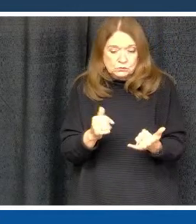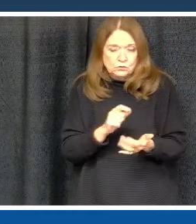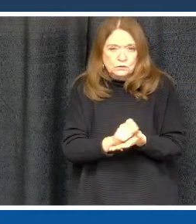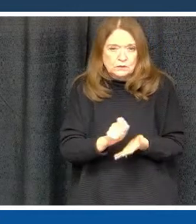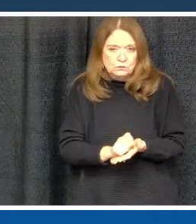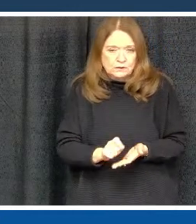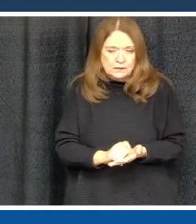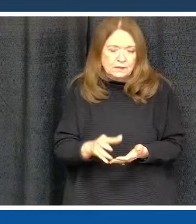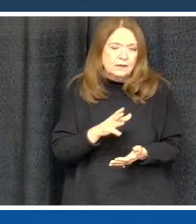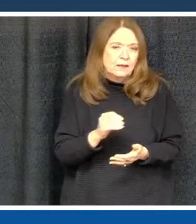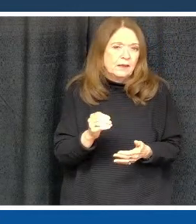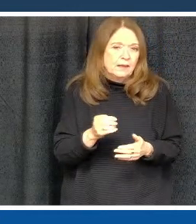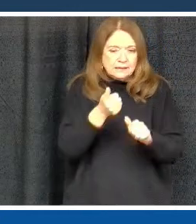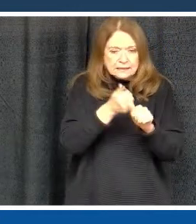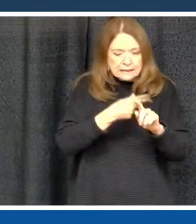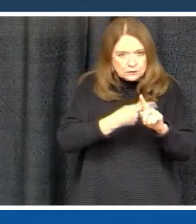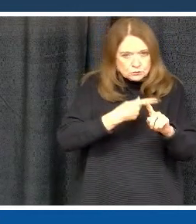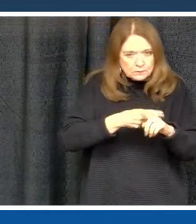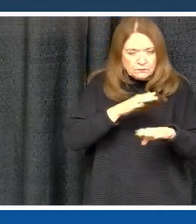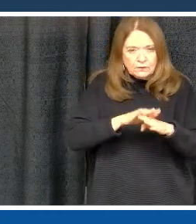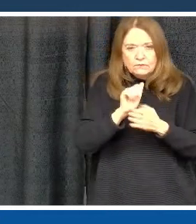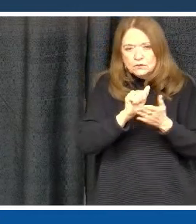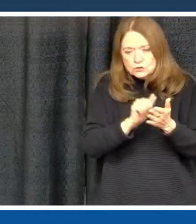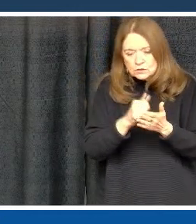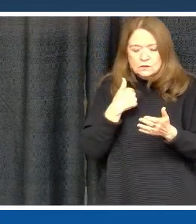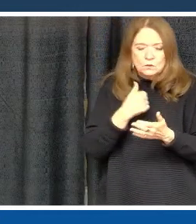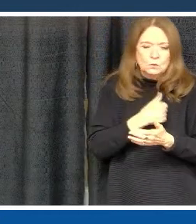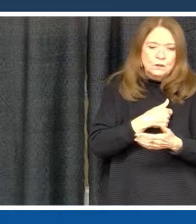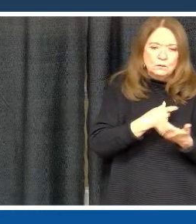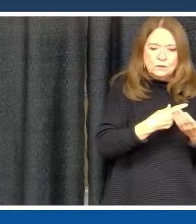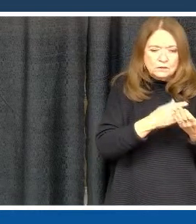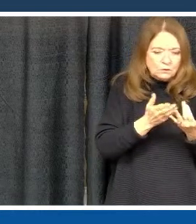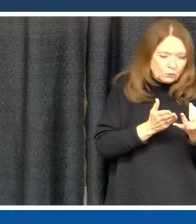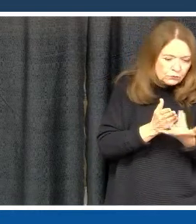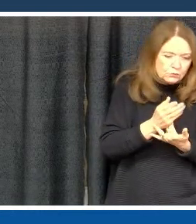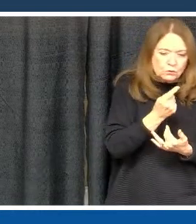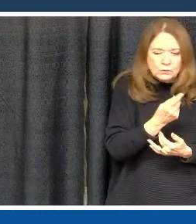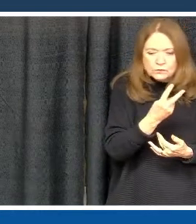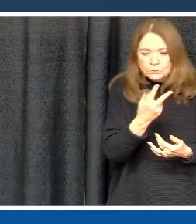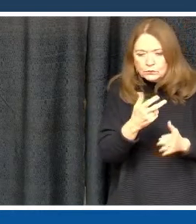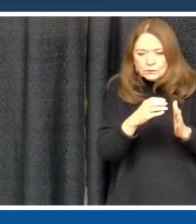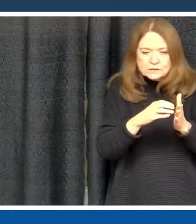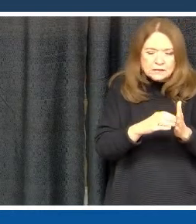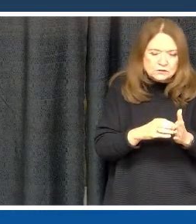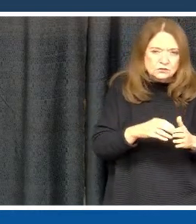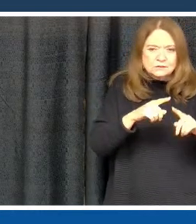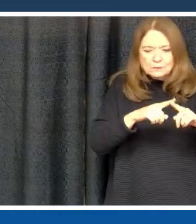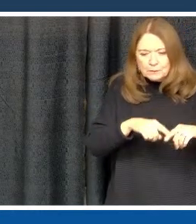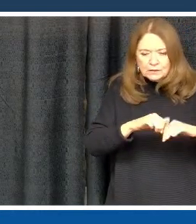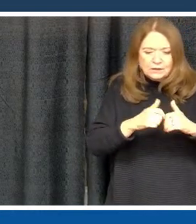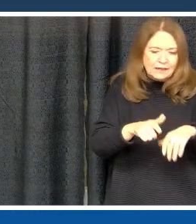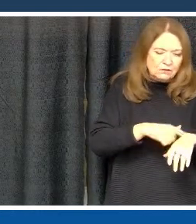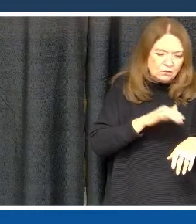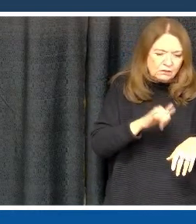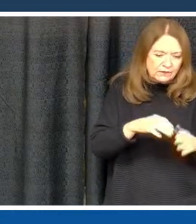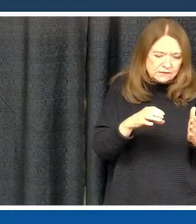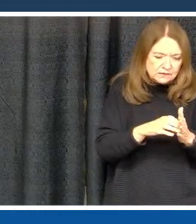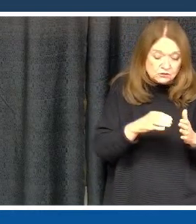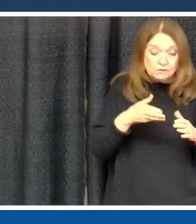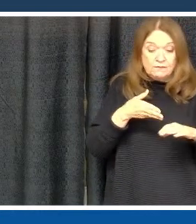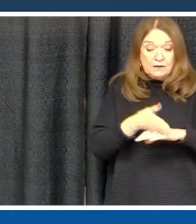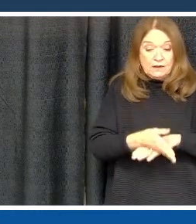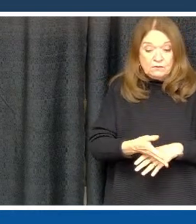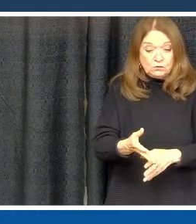codified. Each month on the agenda, we would go through 1, 2, 3 sections, depending on how long the section was. After